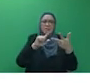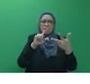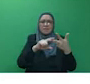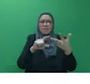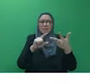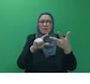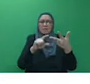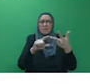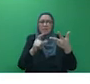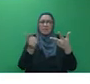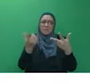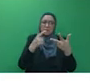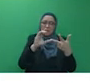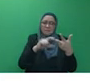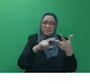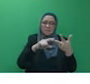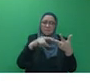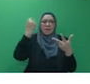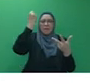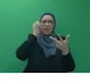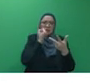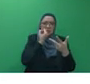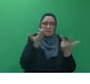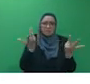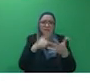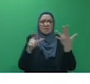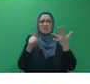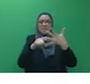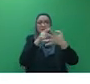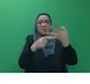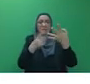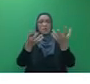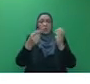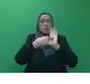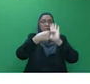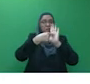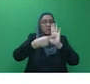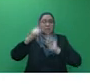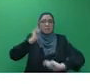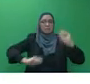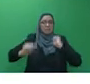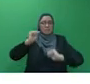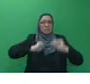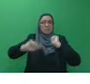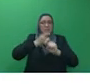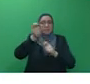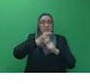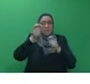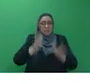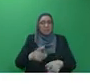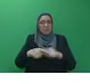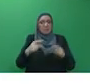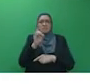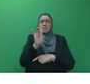and i bought a packet of chili paddy some carrots and one brinjal and i was used for one show so that was what i was